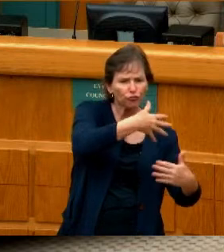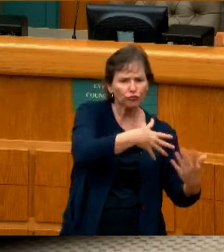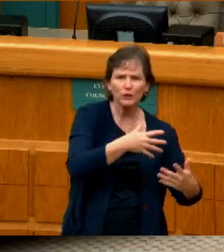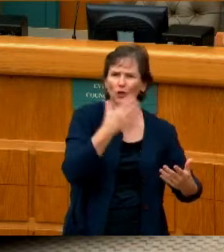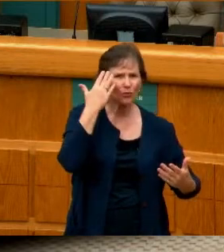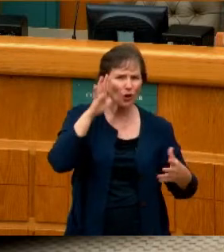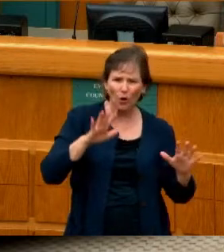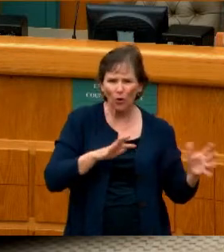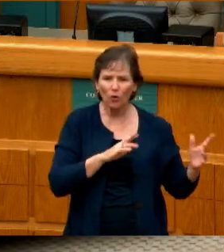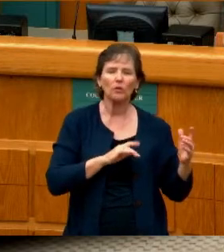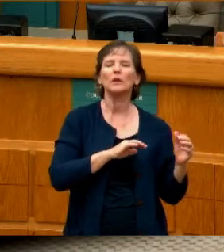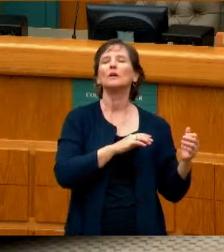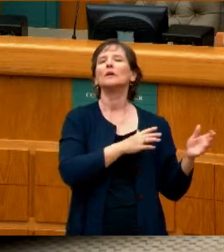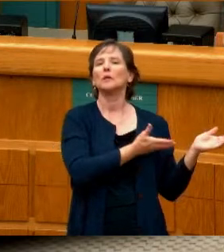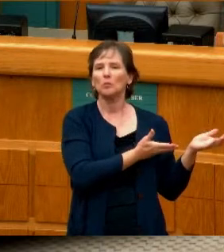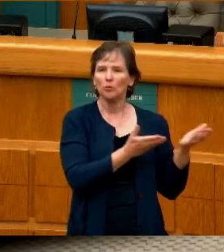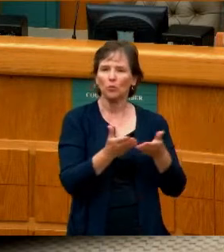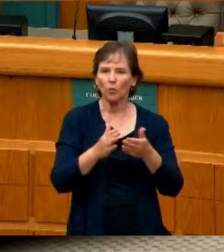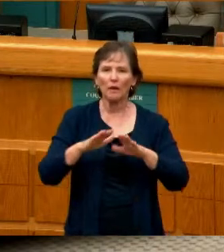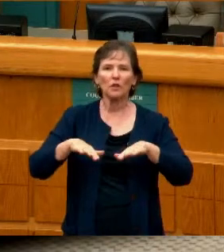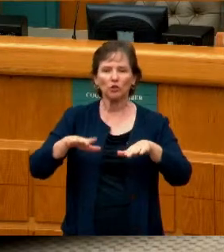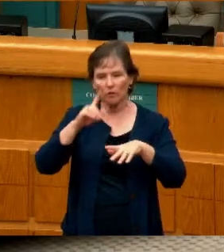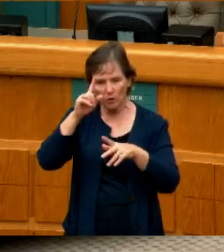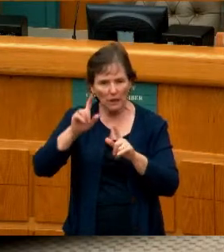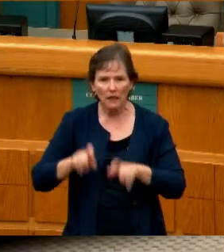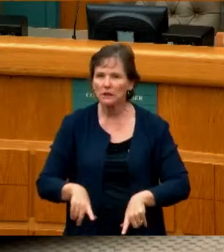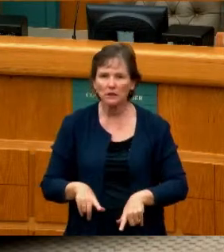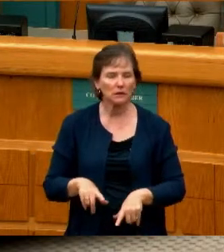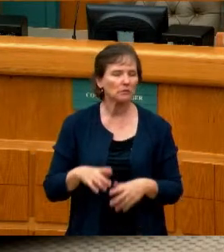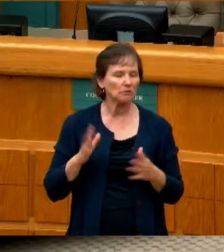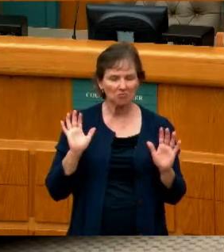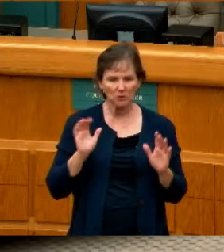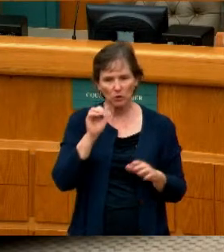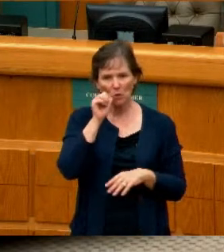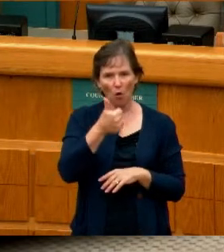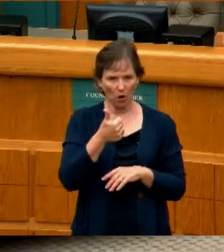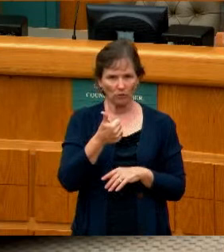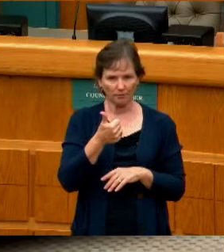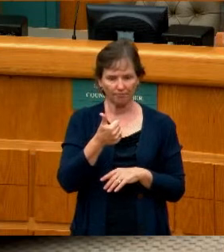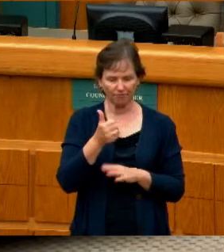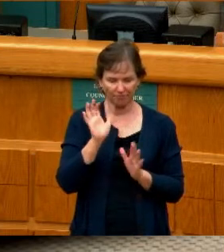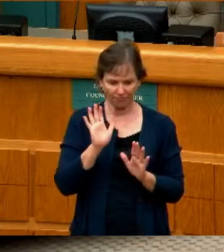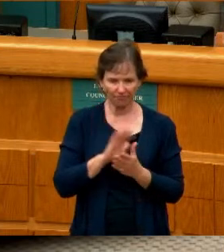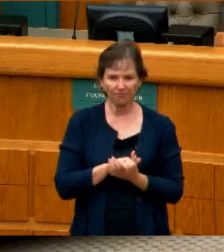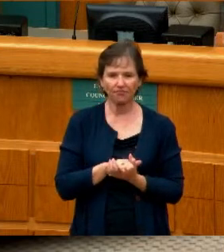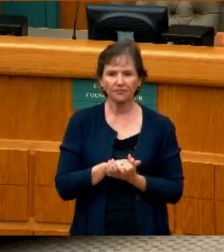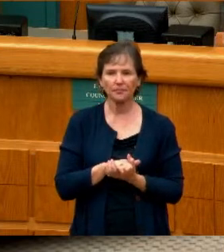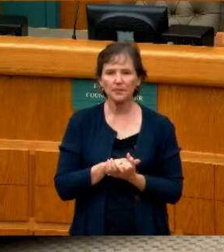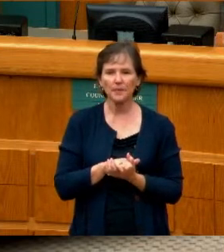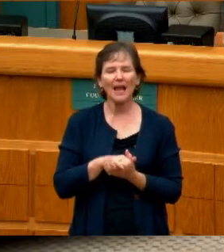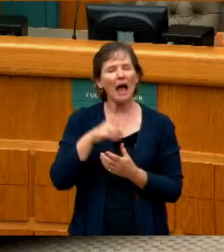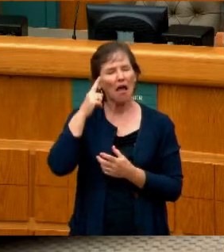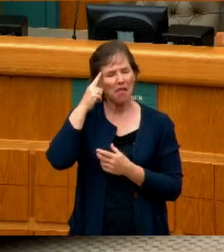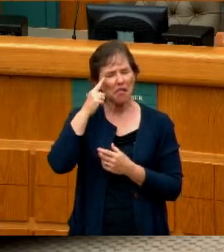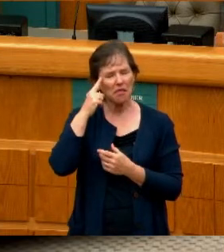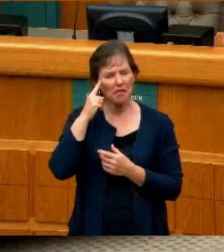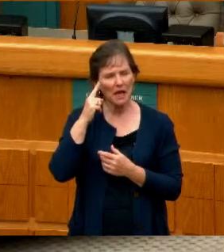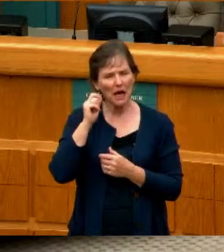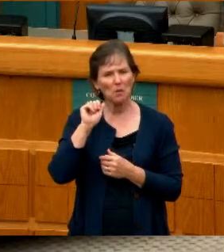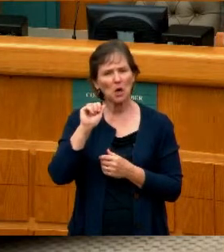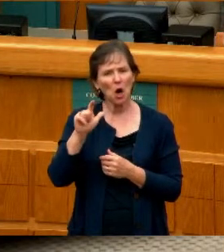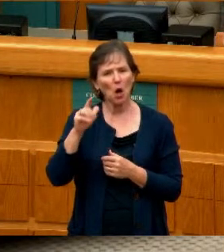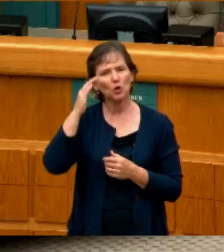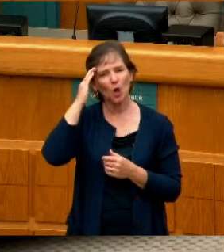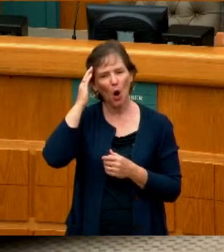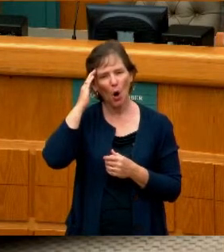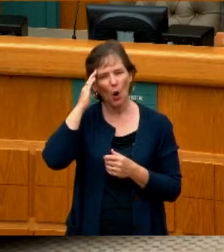exposure, if you're worried that the kids have been around too many people, go and get them tested. So that's all there